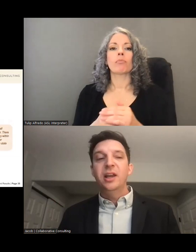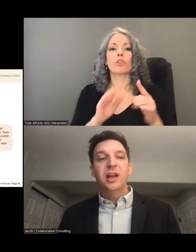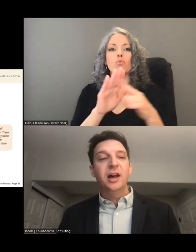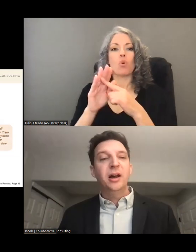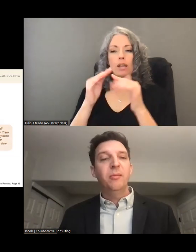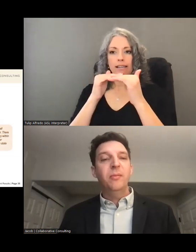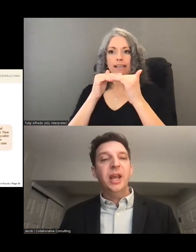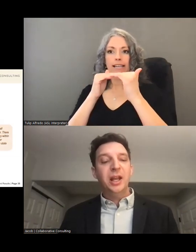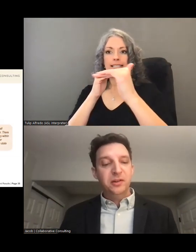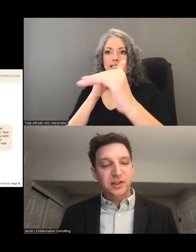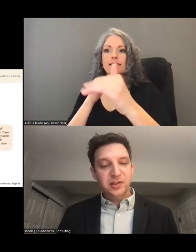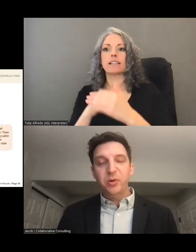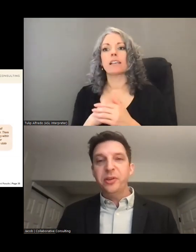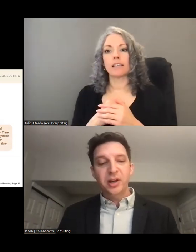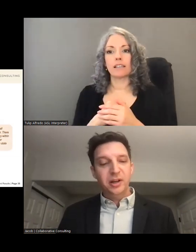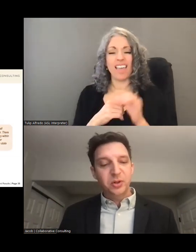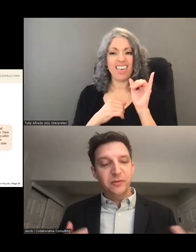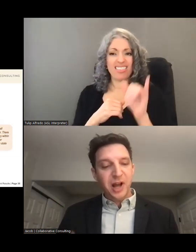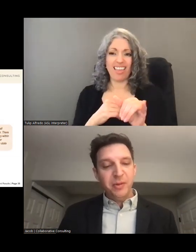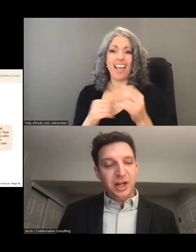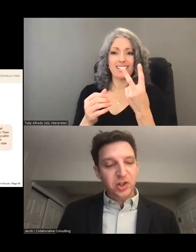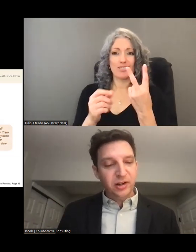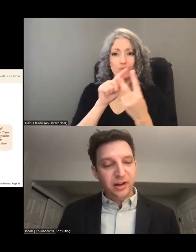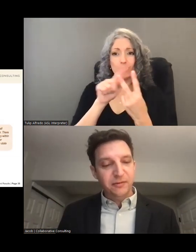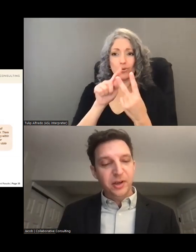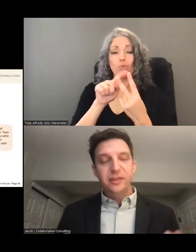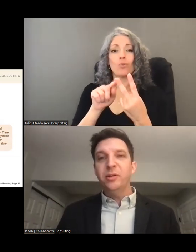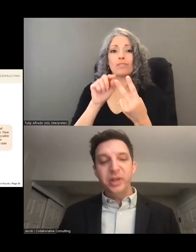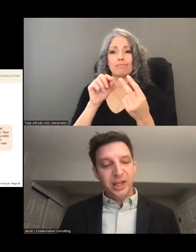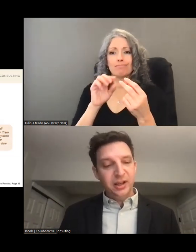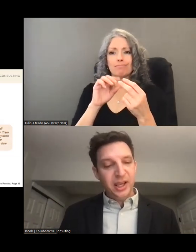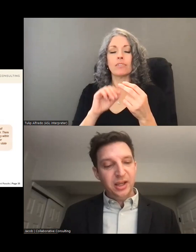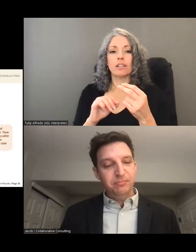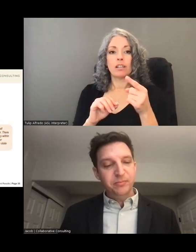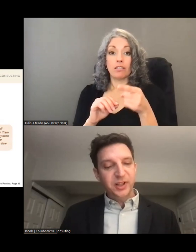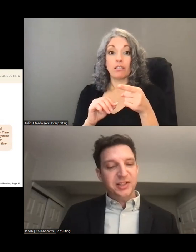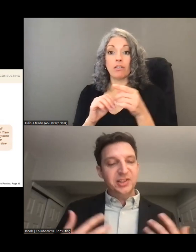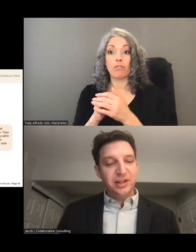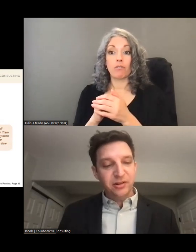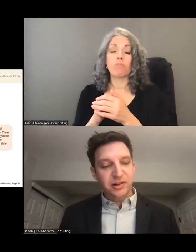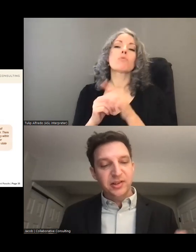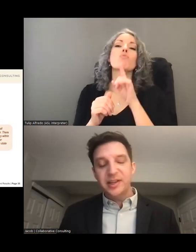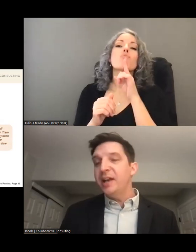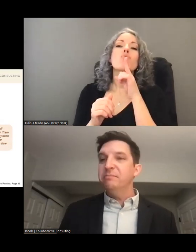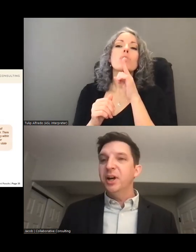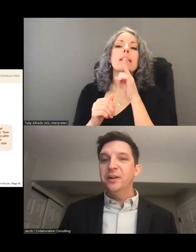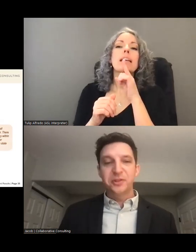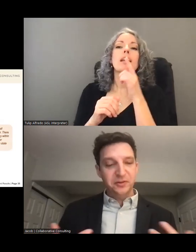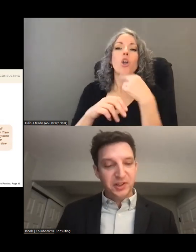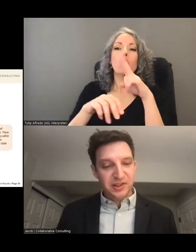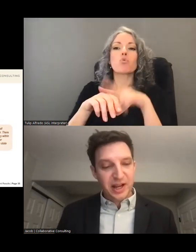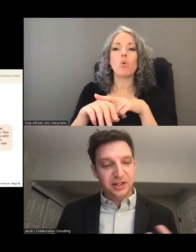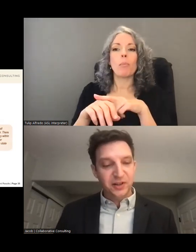consistency. And this is both a sort of a combination of there being really a standard set